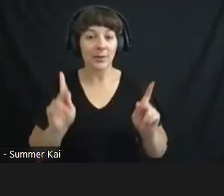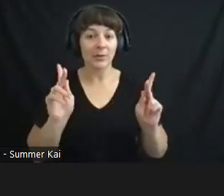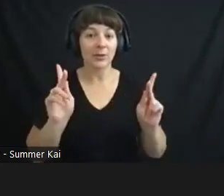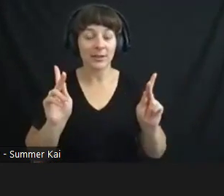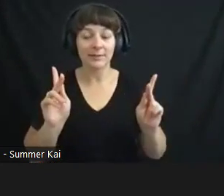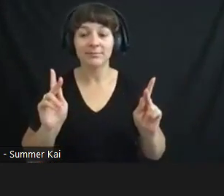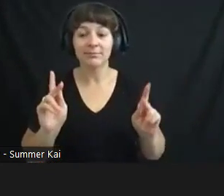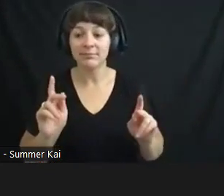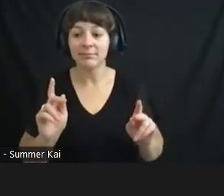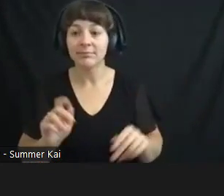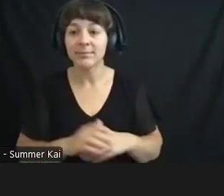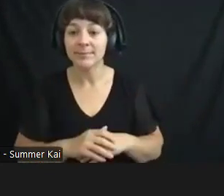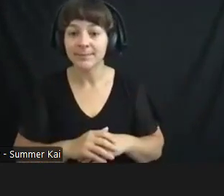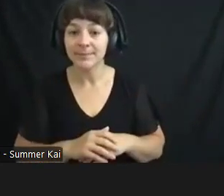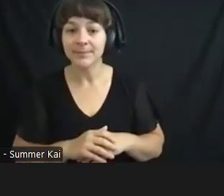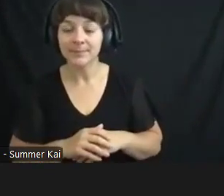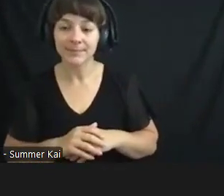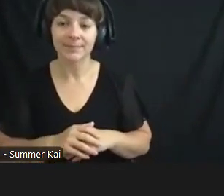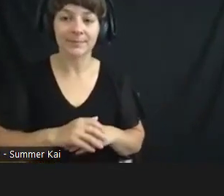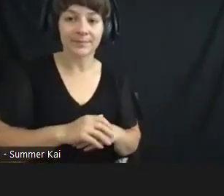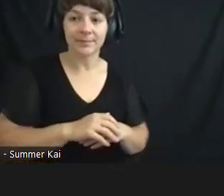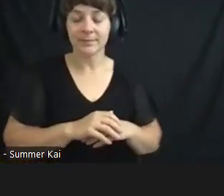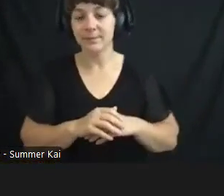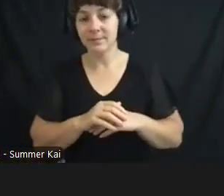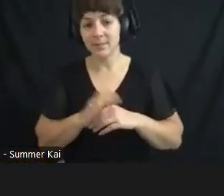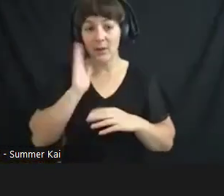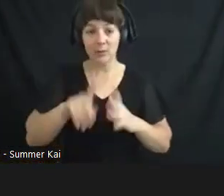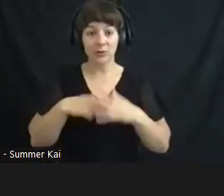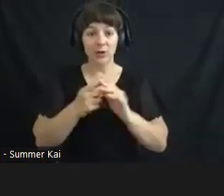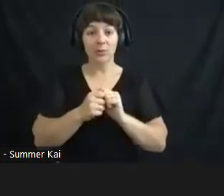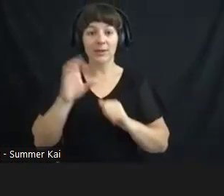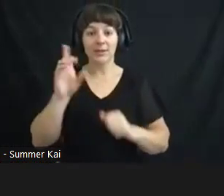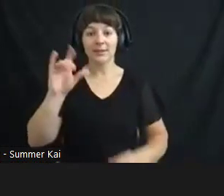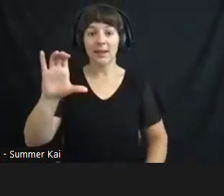make comments and participate as well. So we'll start with DACLAC committee members.